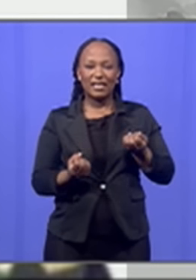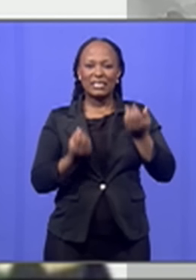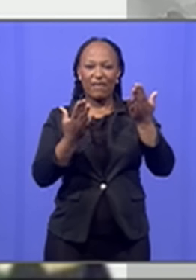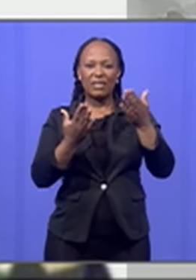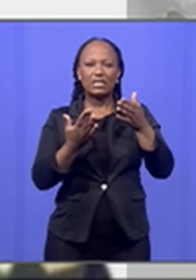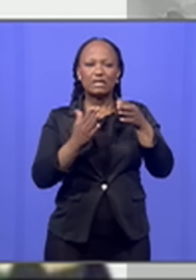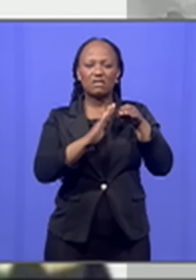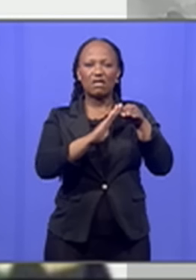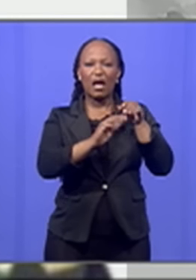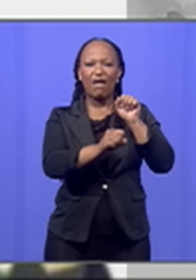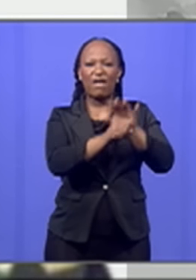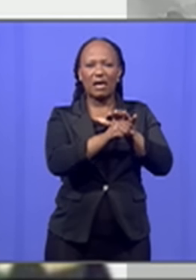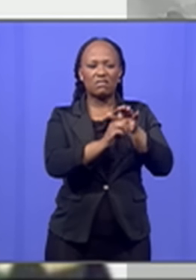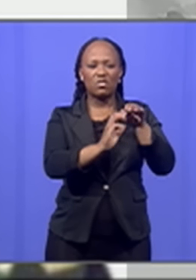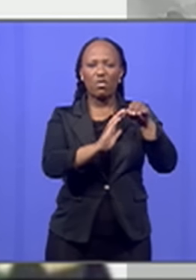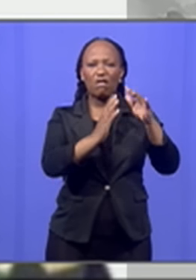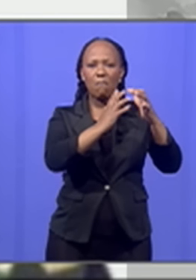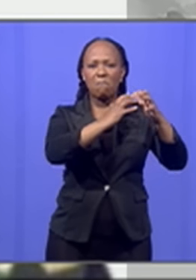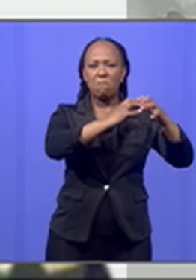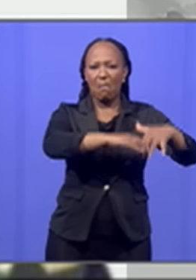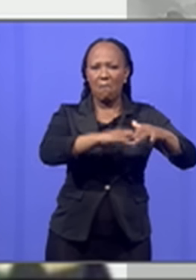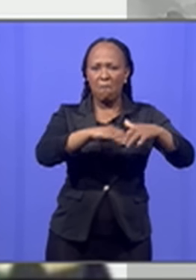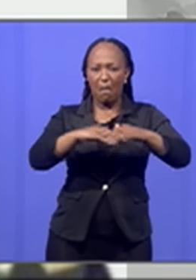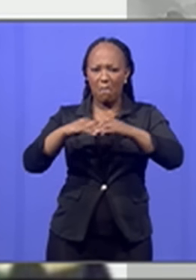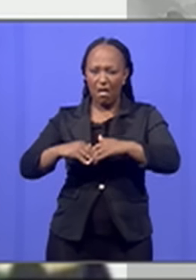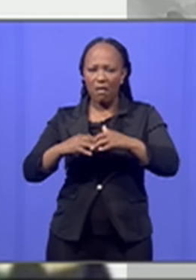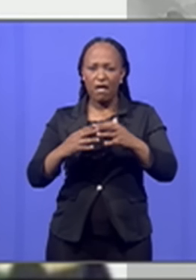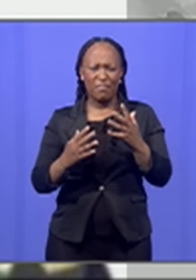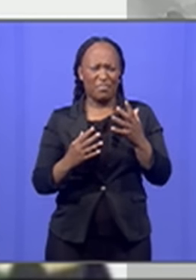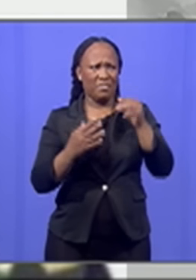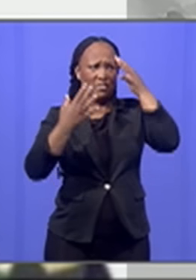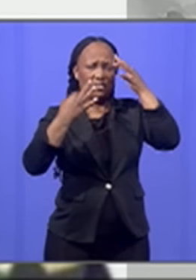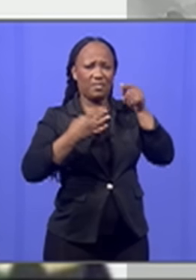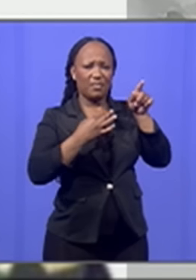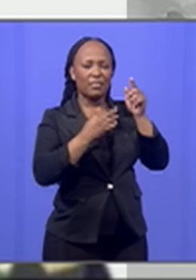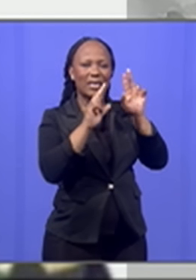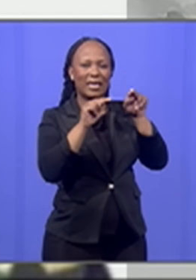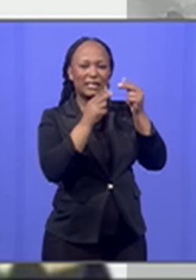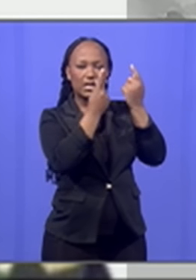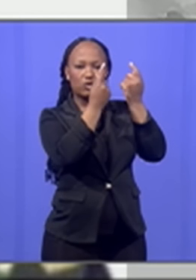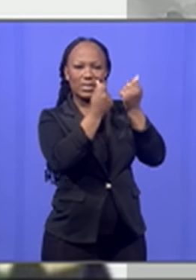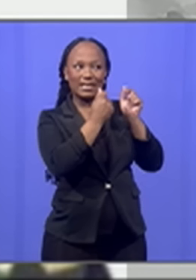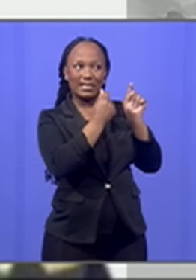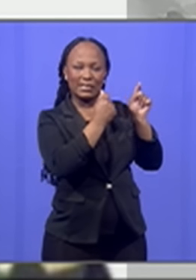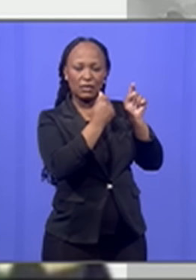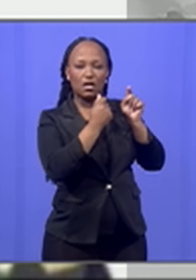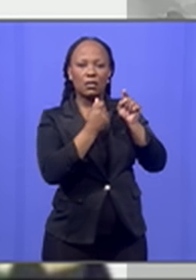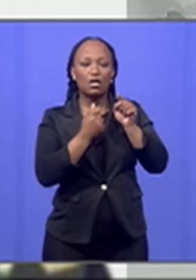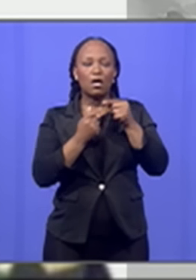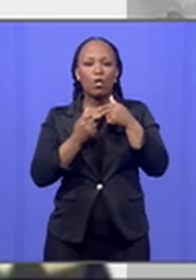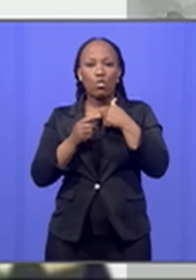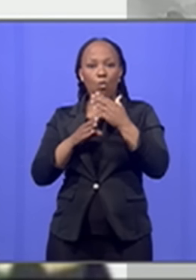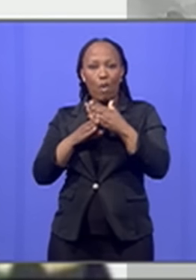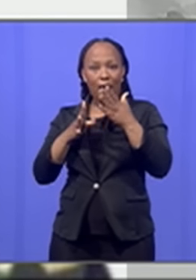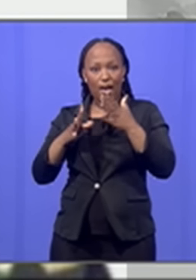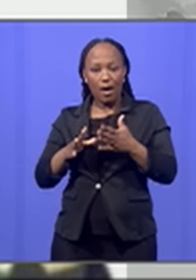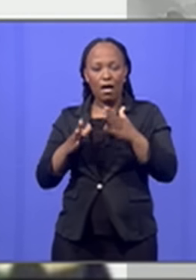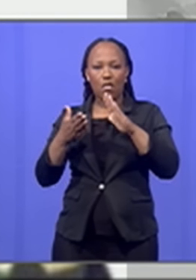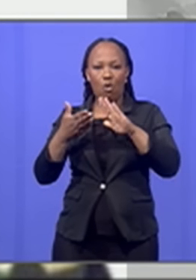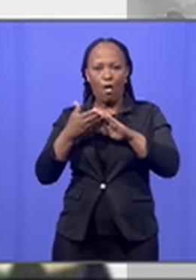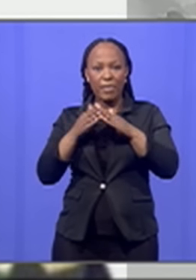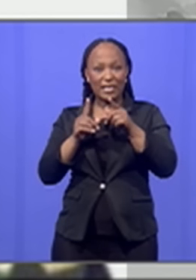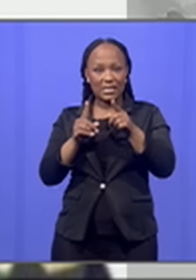We do not see the need for the decision that has been taken by National Treasury, as workers and residents are going